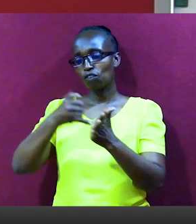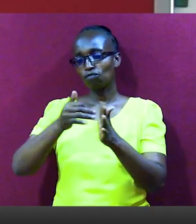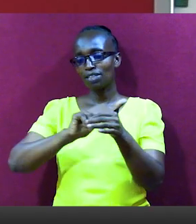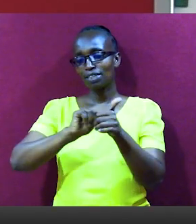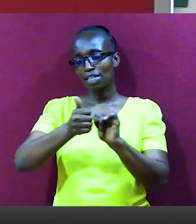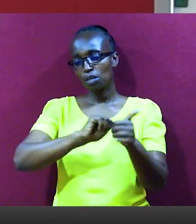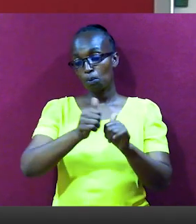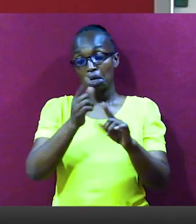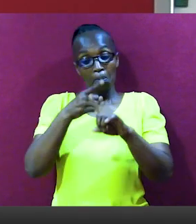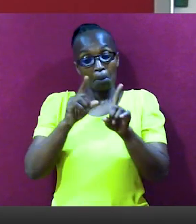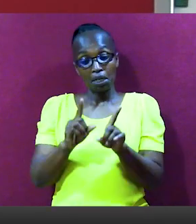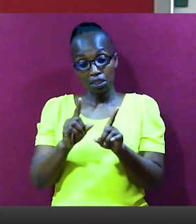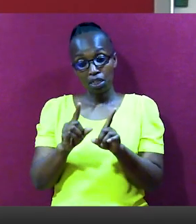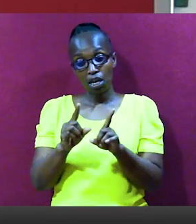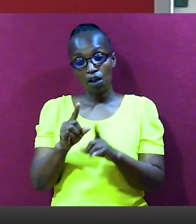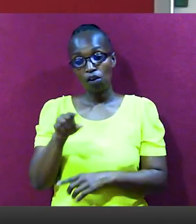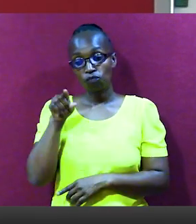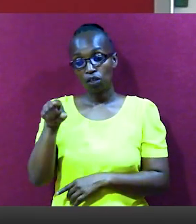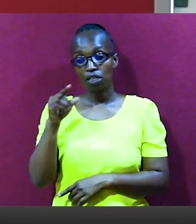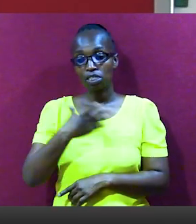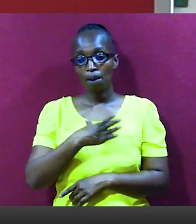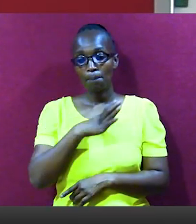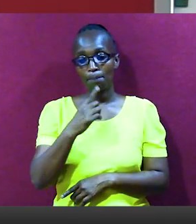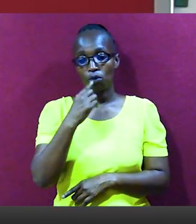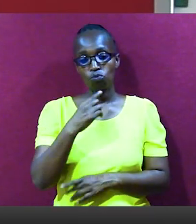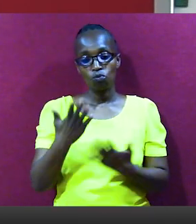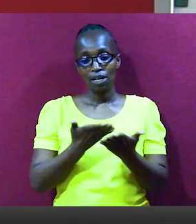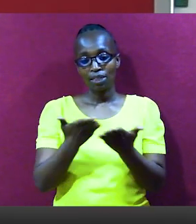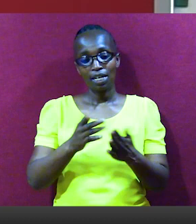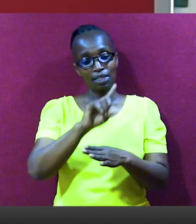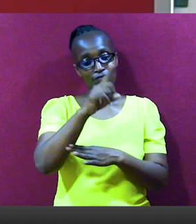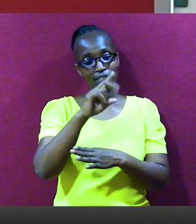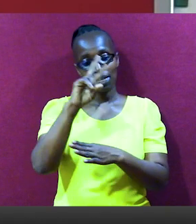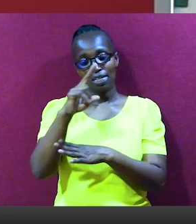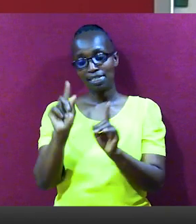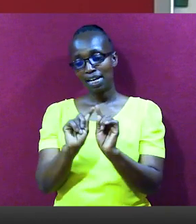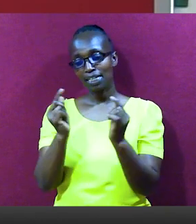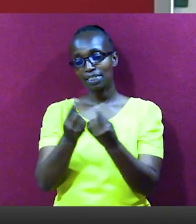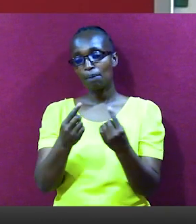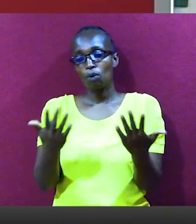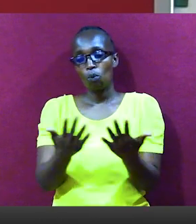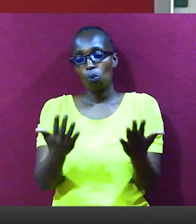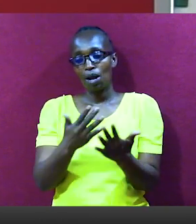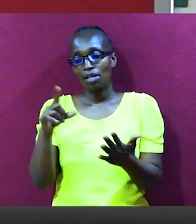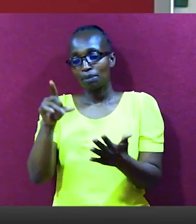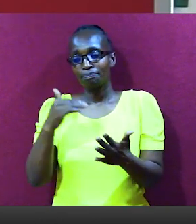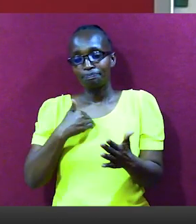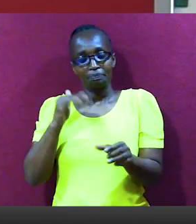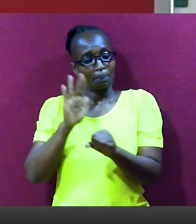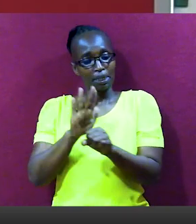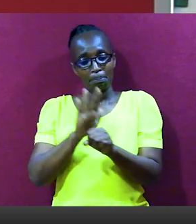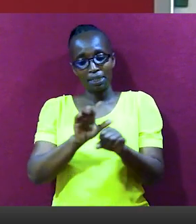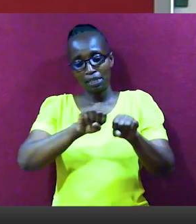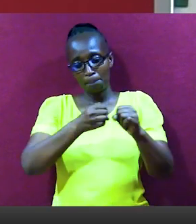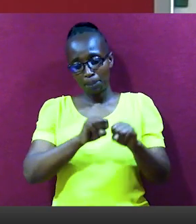They will walk, they'll run, some of them may be involved in sports, and they'll have a full lifespan. But unfortunately for the ones in the second